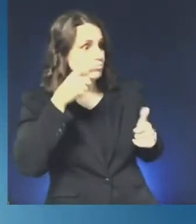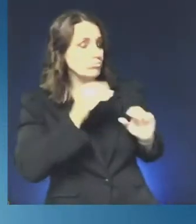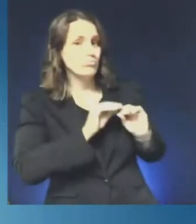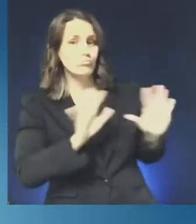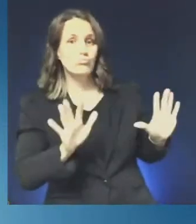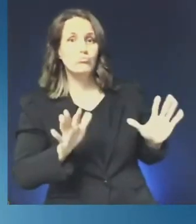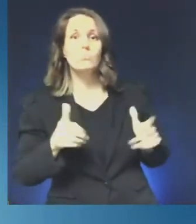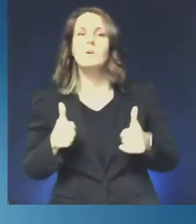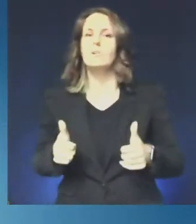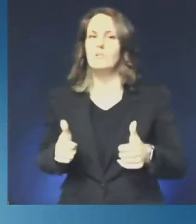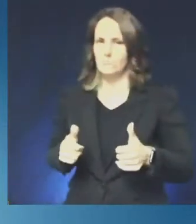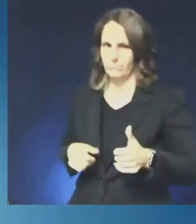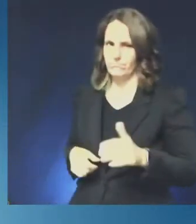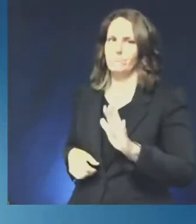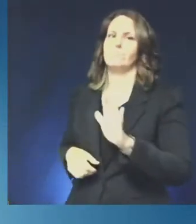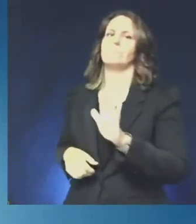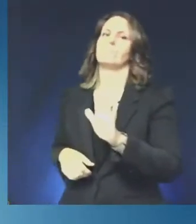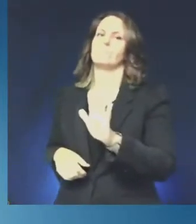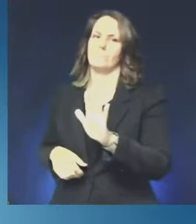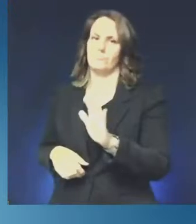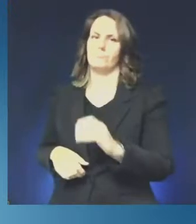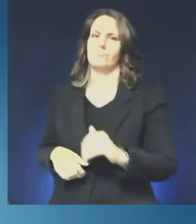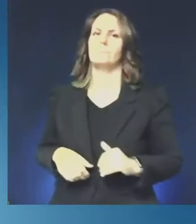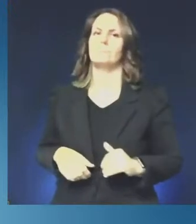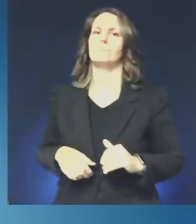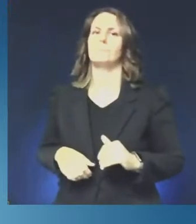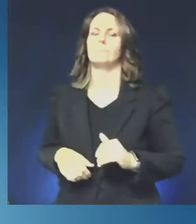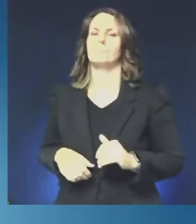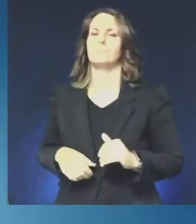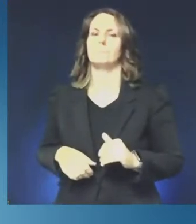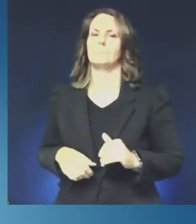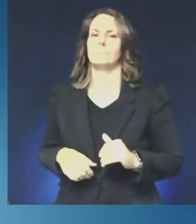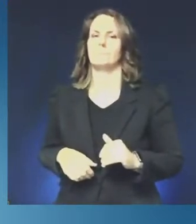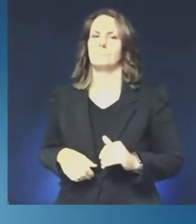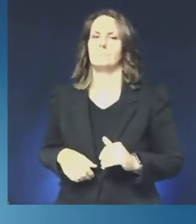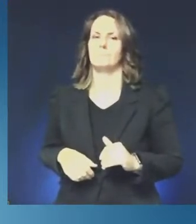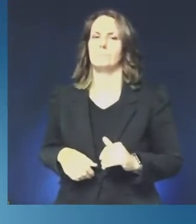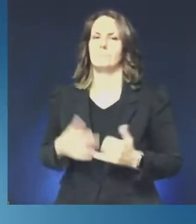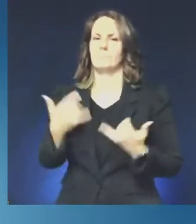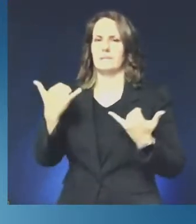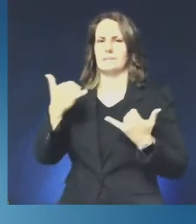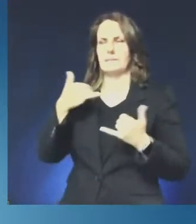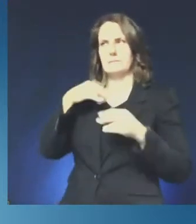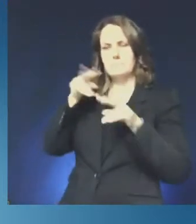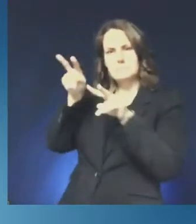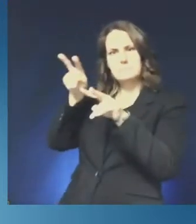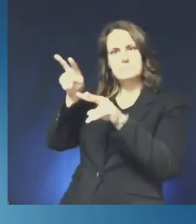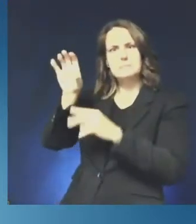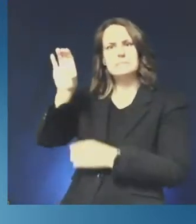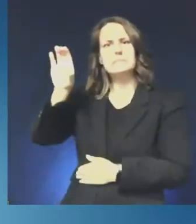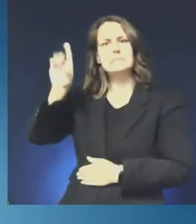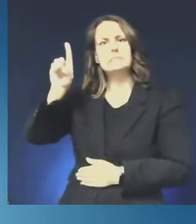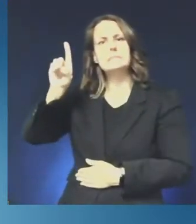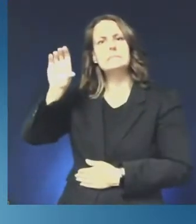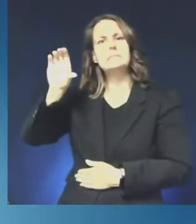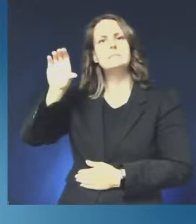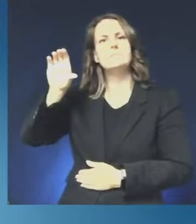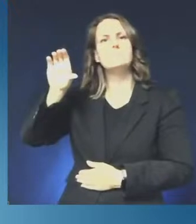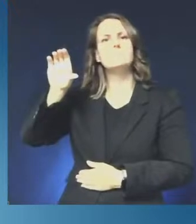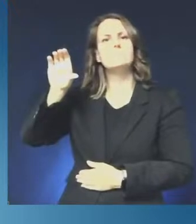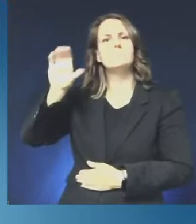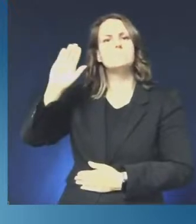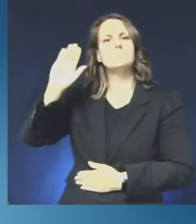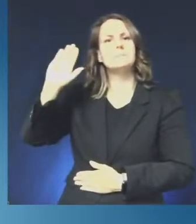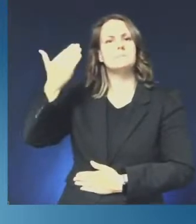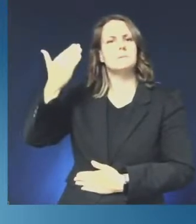about. According to the CDC internal briefing documents, an estimated 1.1 million people have already received their third dose vaccine